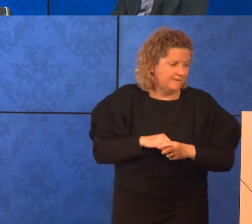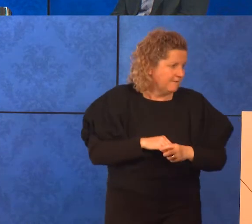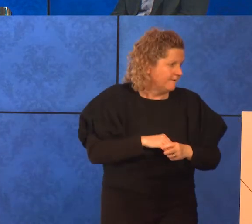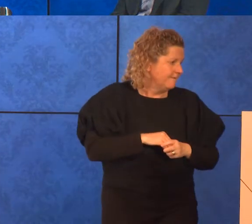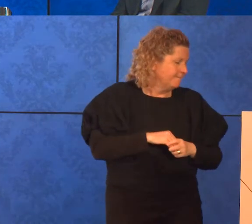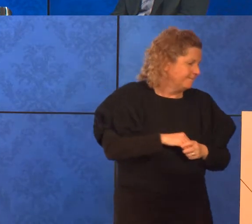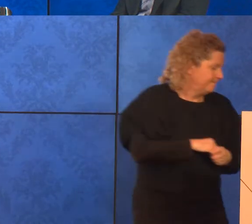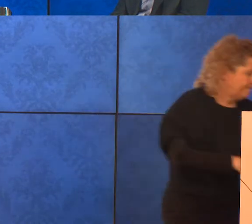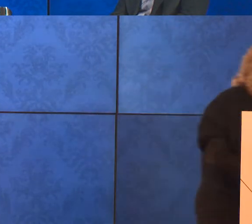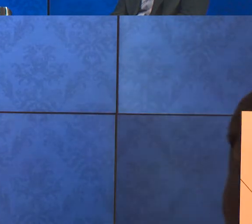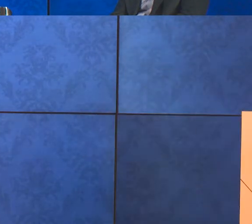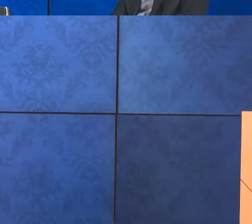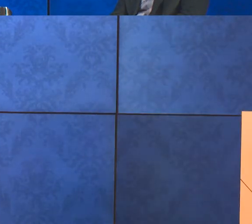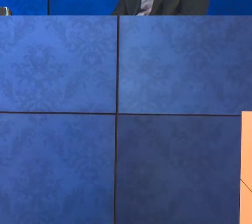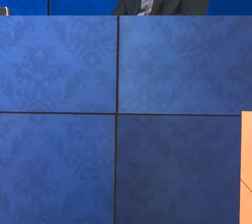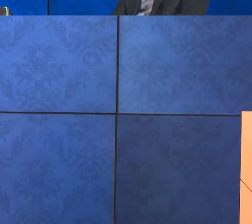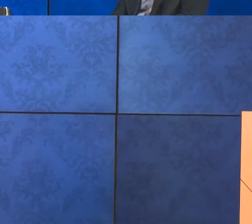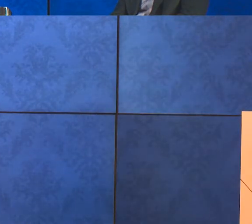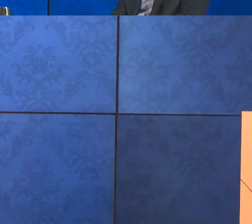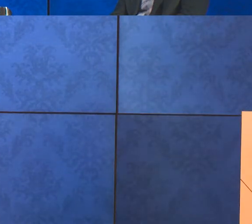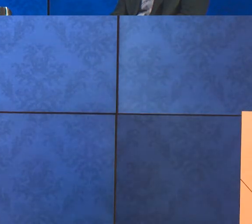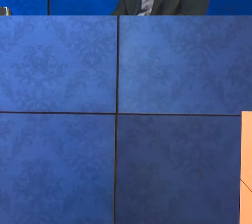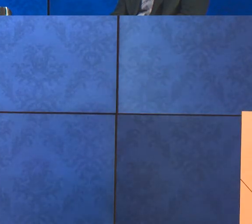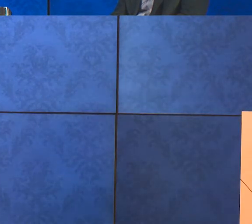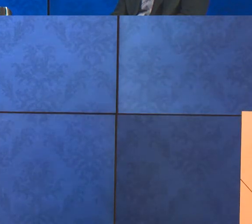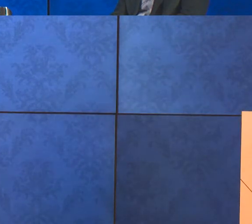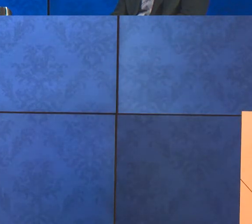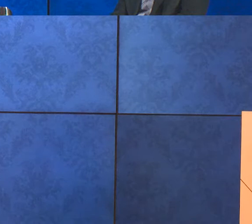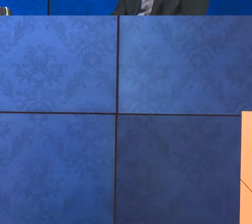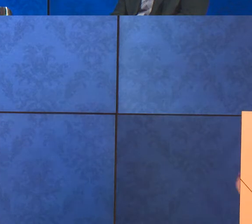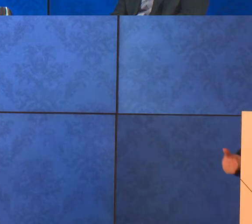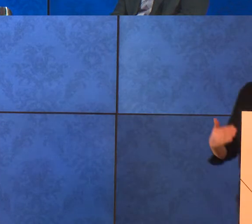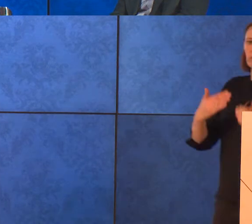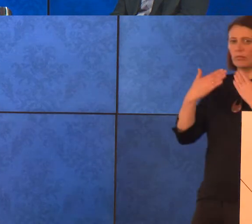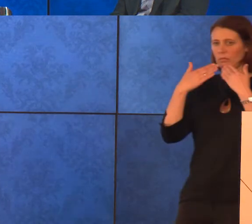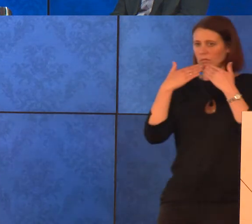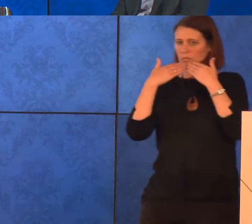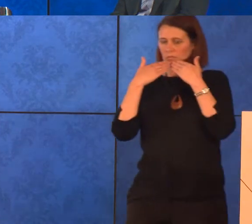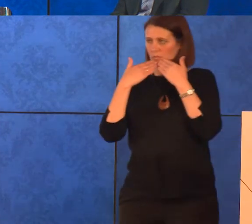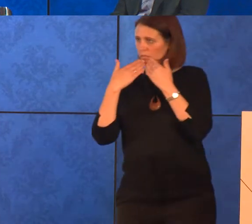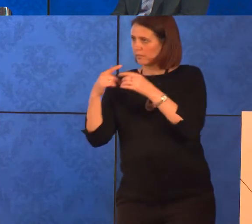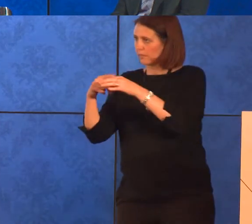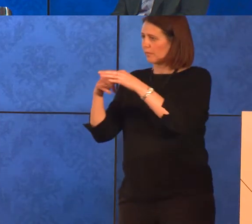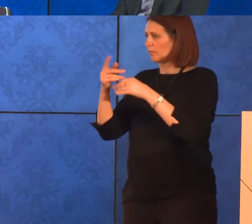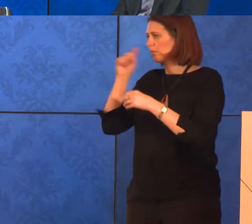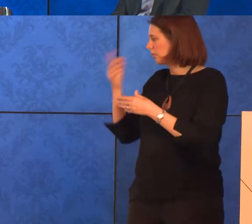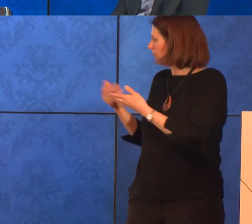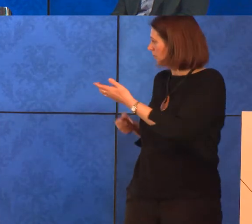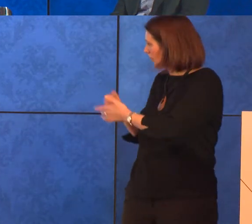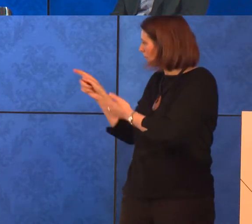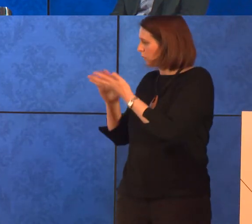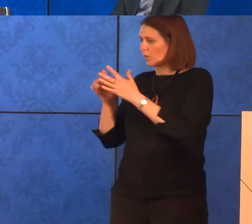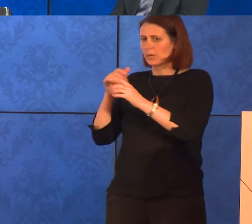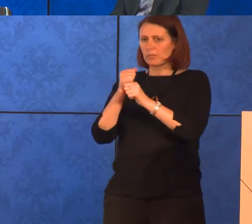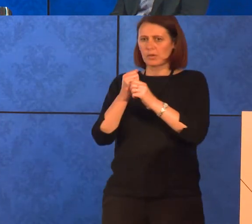Yusuf. That's a really important comment. And I might just throw to Meg to talk about this, because the terms